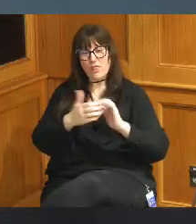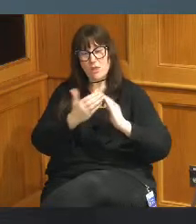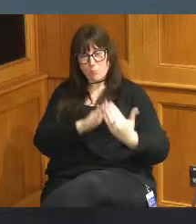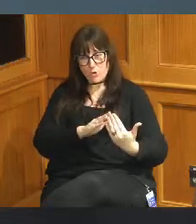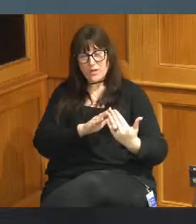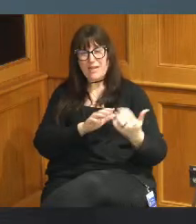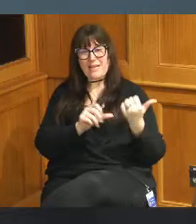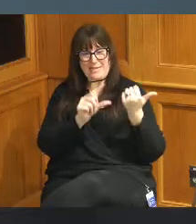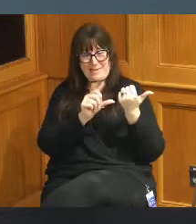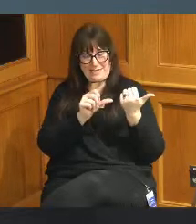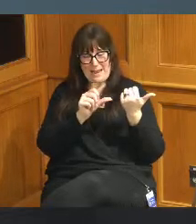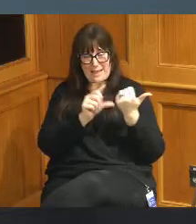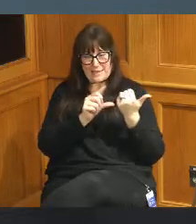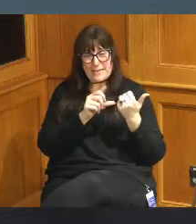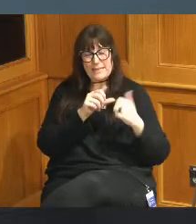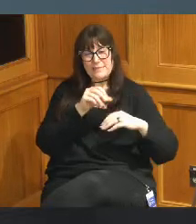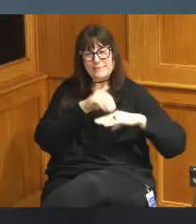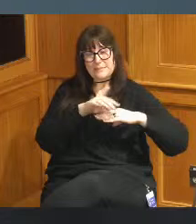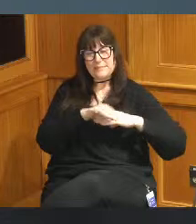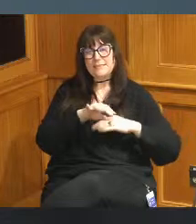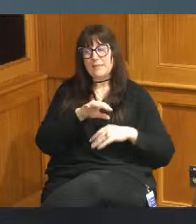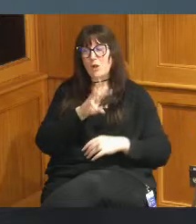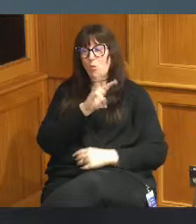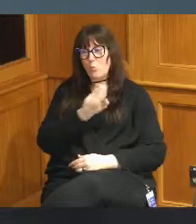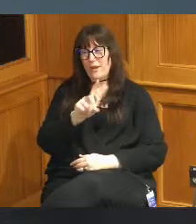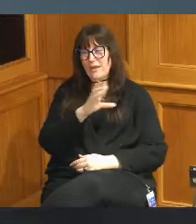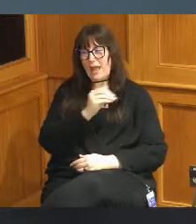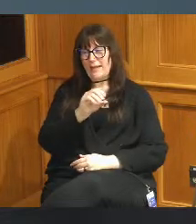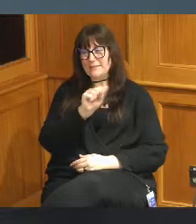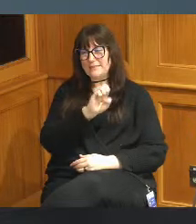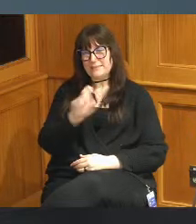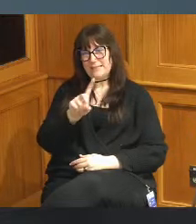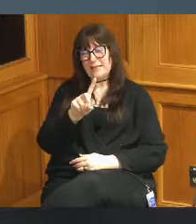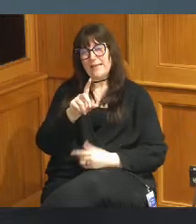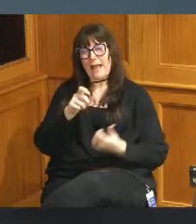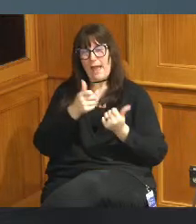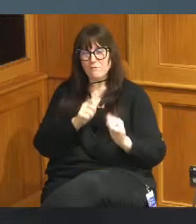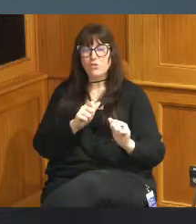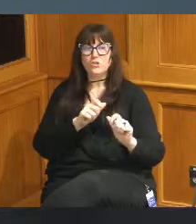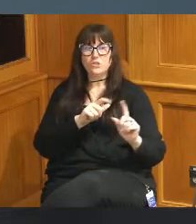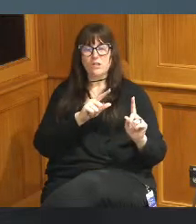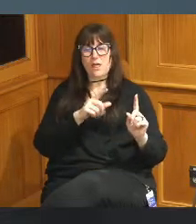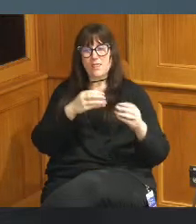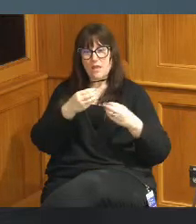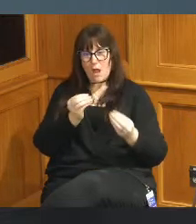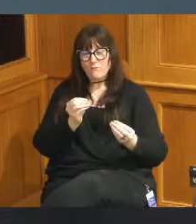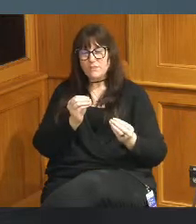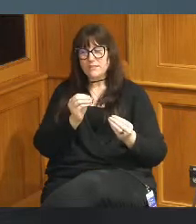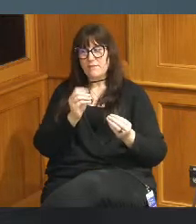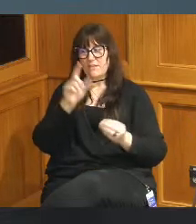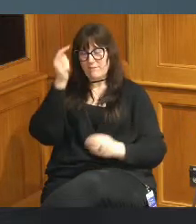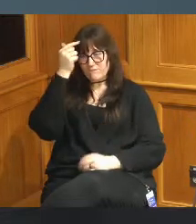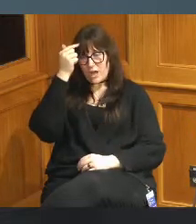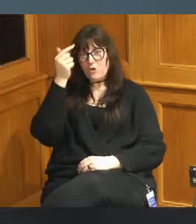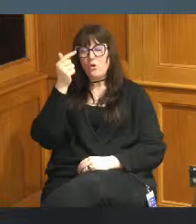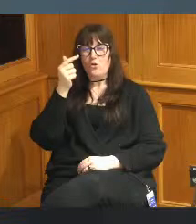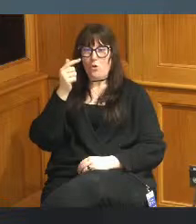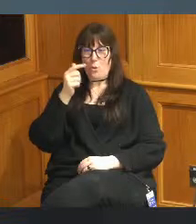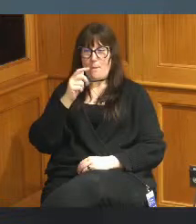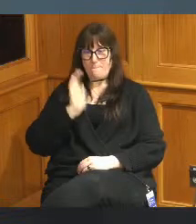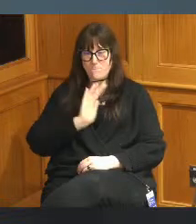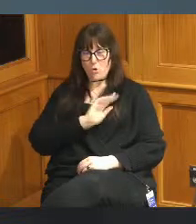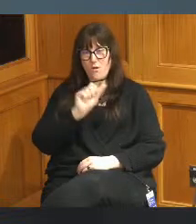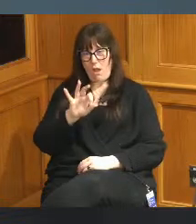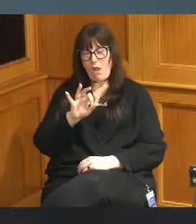with the Department of Justice's weed and seed efforts. The office, the Federal Executive Board of Greater Cincinnati,